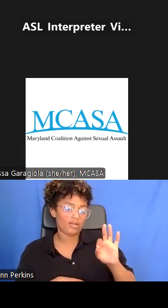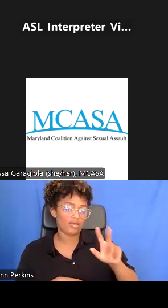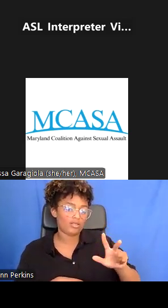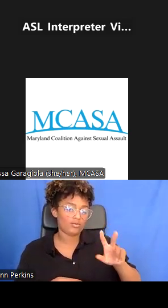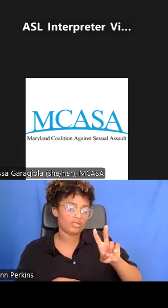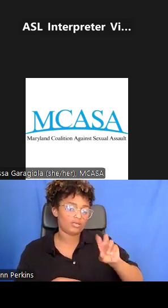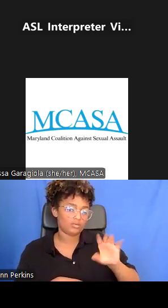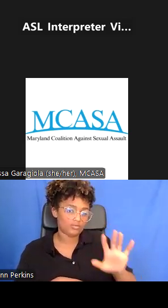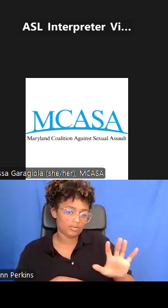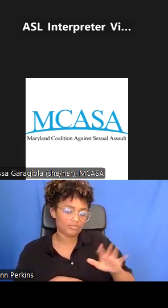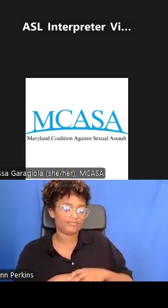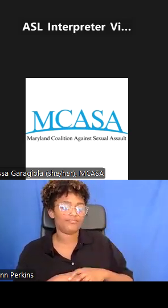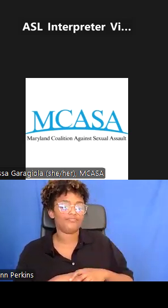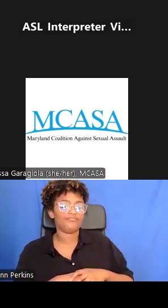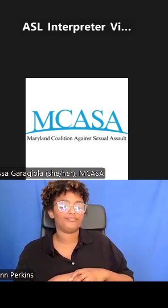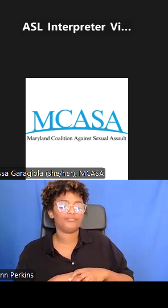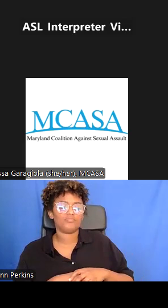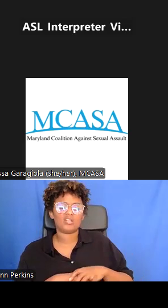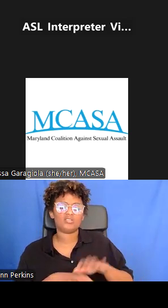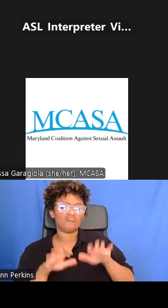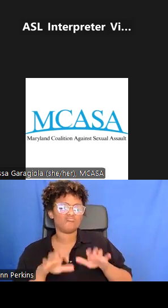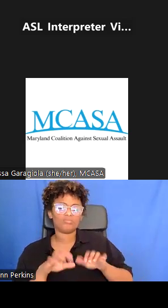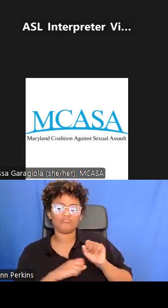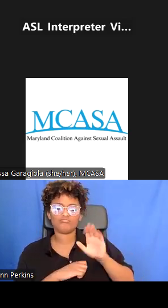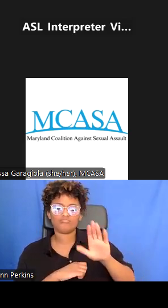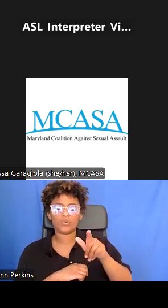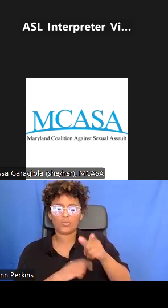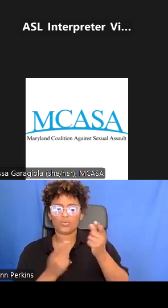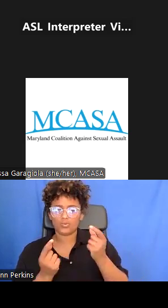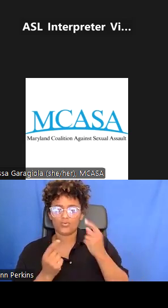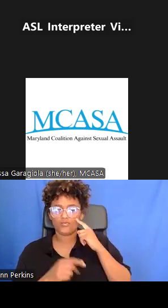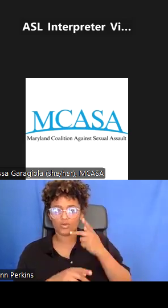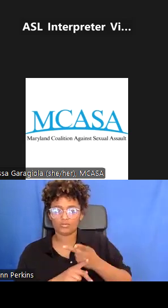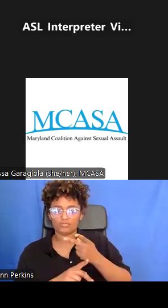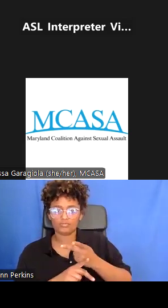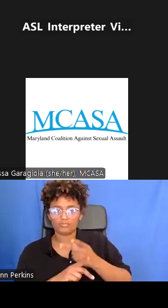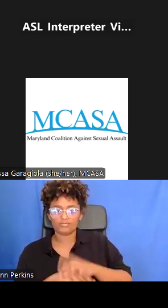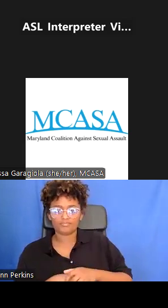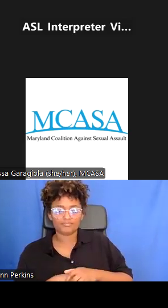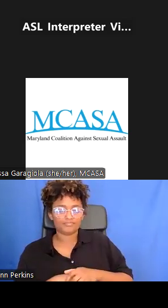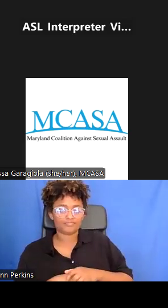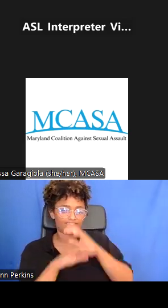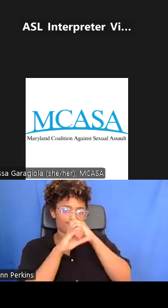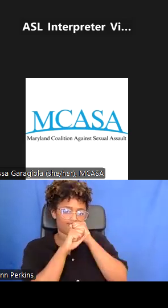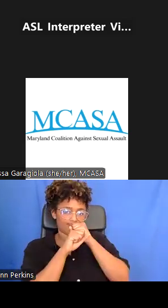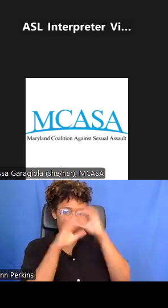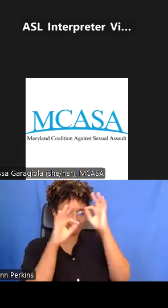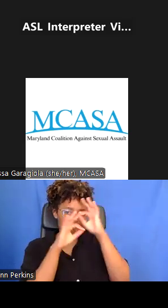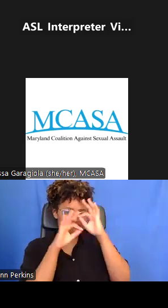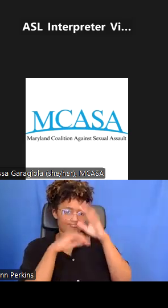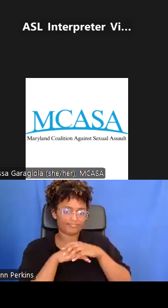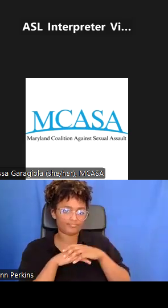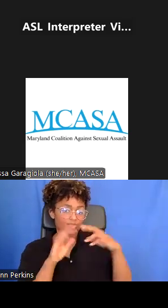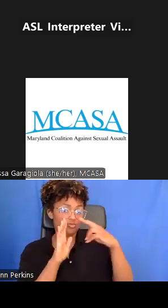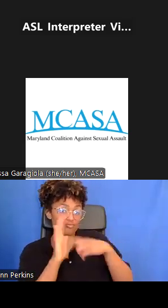1993705, and putting in what you do for self-care. It's all anonymous, so it's not going to tell you. Well, reading and yoga, someone's speaking right to